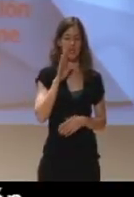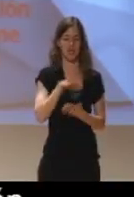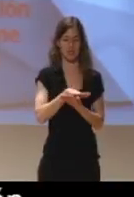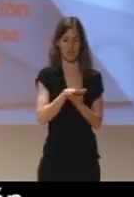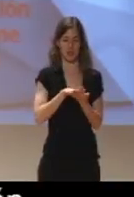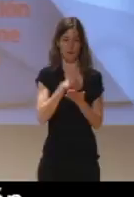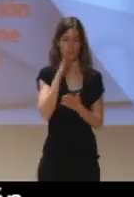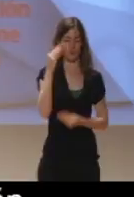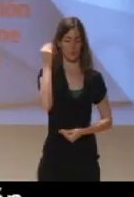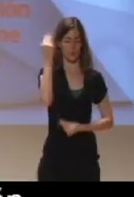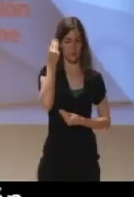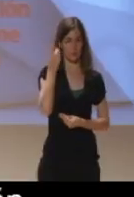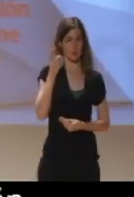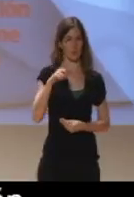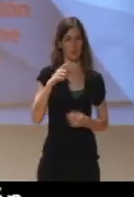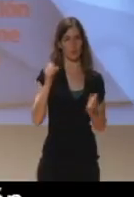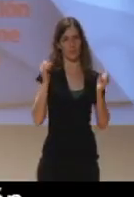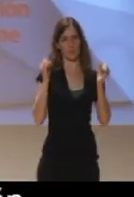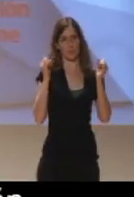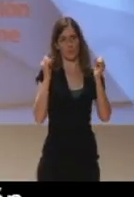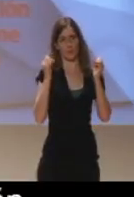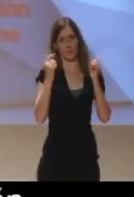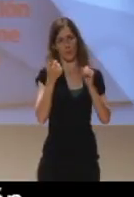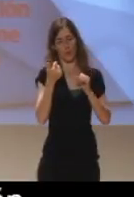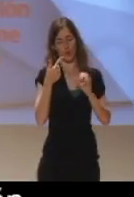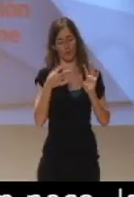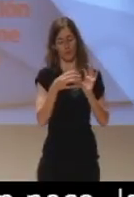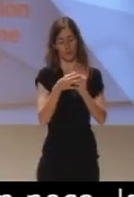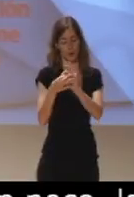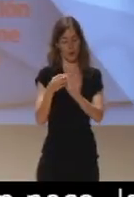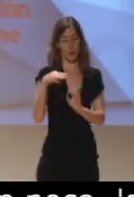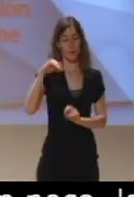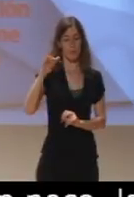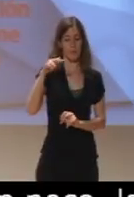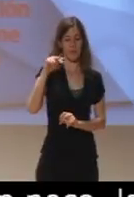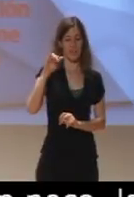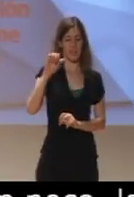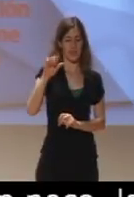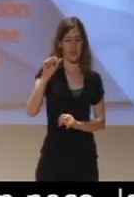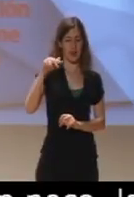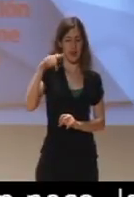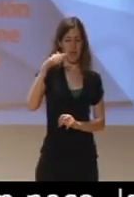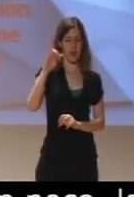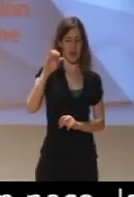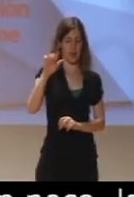need to add this in the program. And regarding what Valentin was saying,